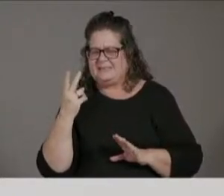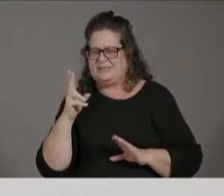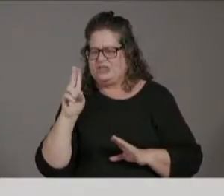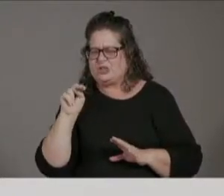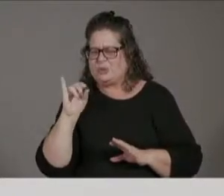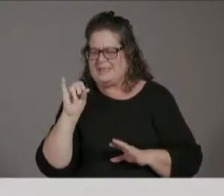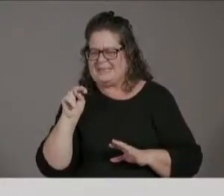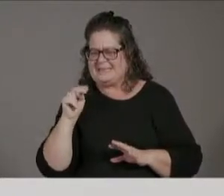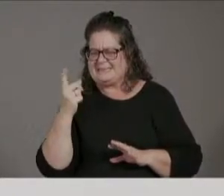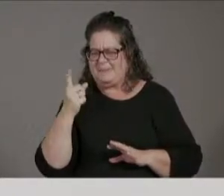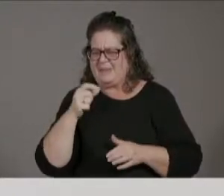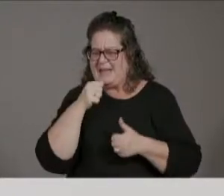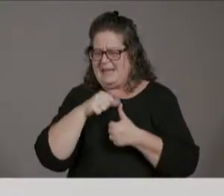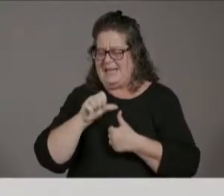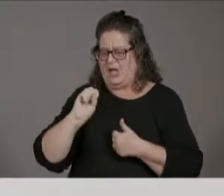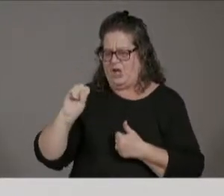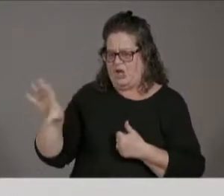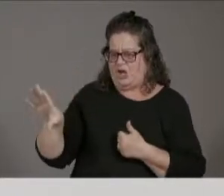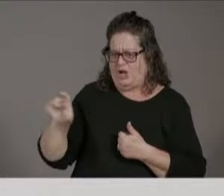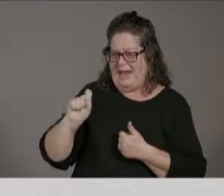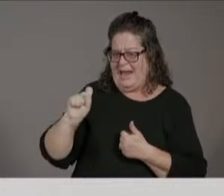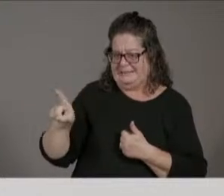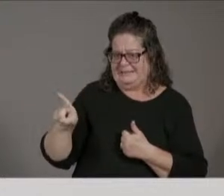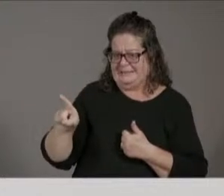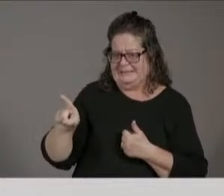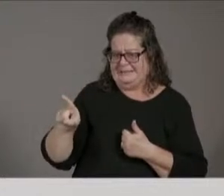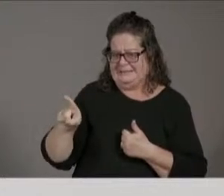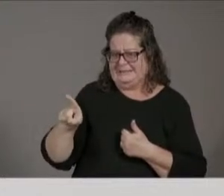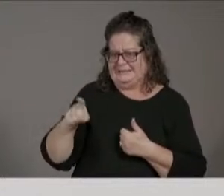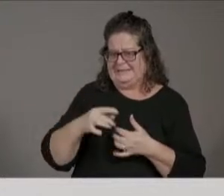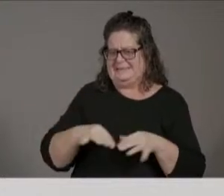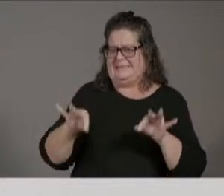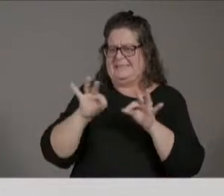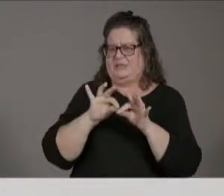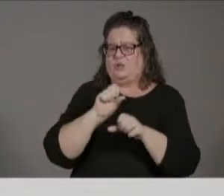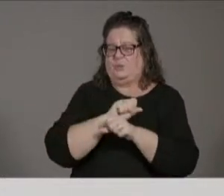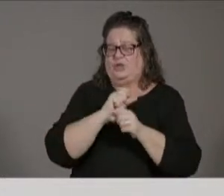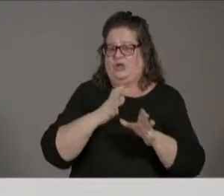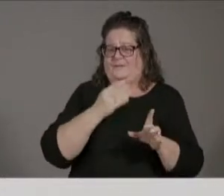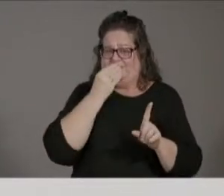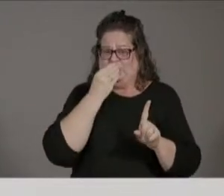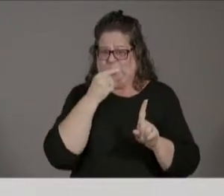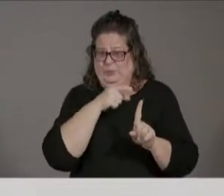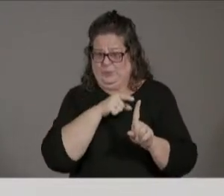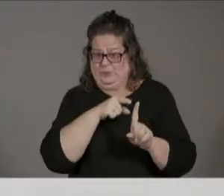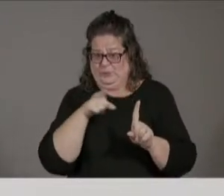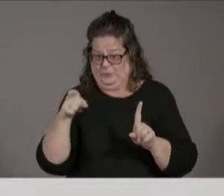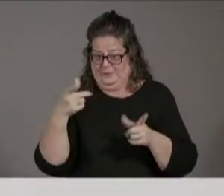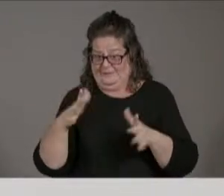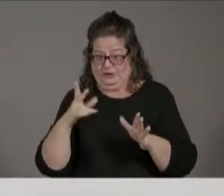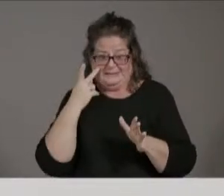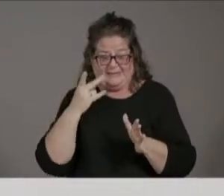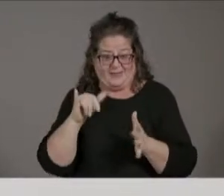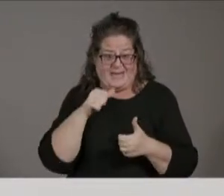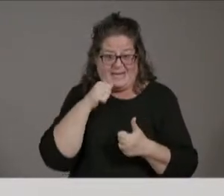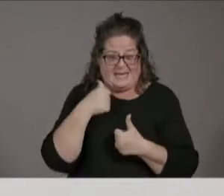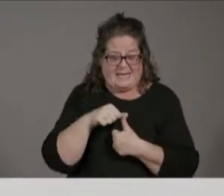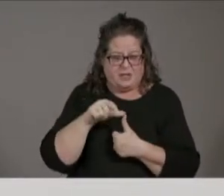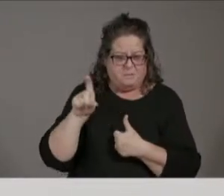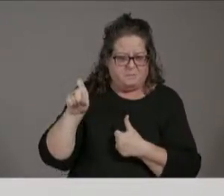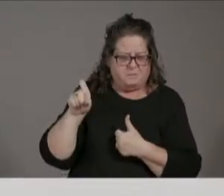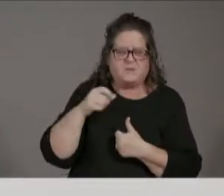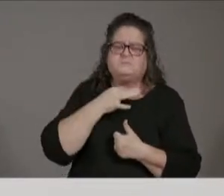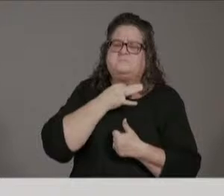to prioritize essential food workers for vaccination. Have you seen that letter, and can you tell me what your response is to that letter and